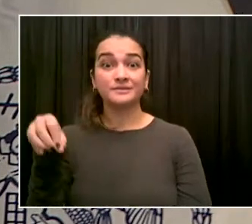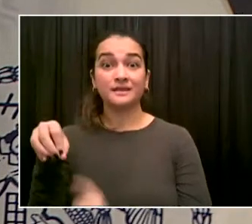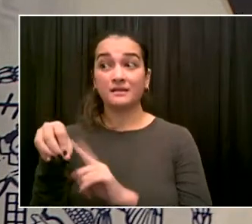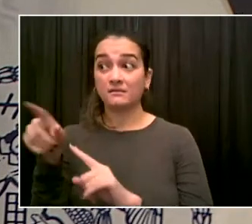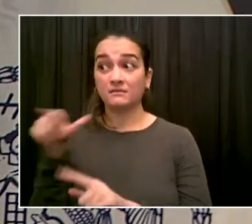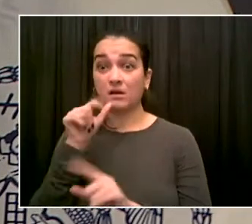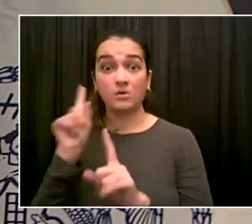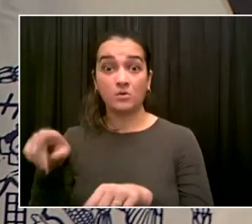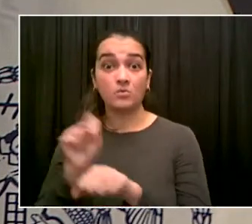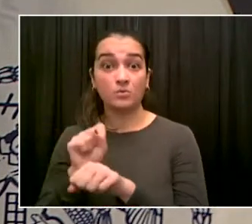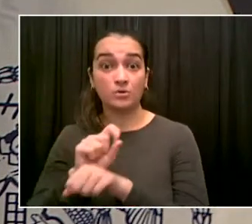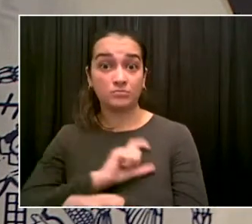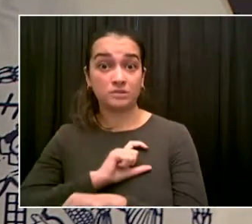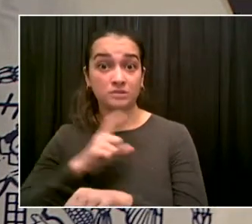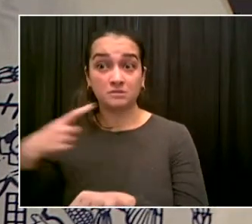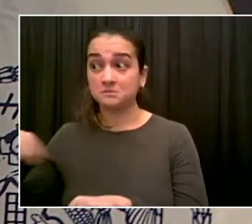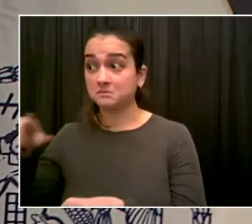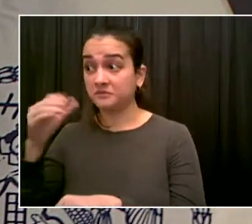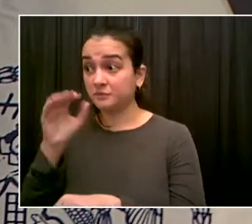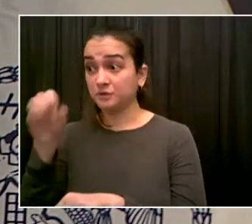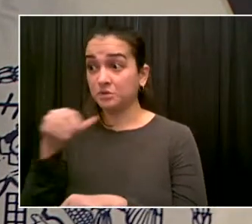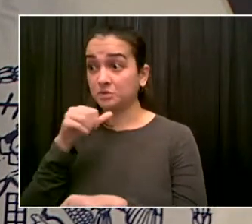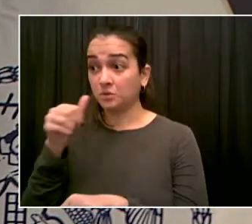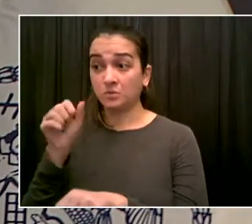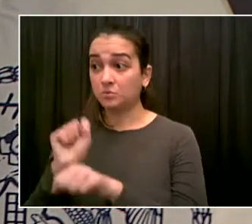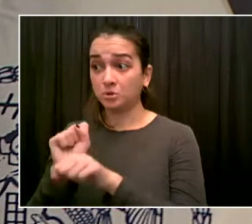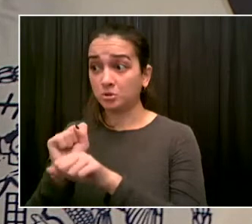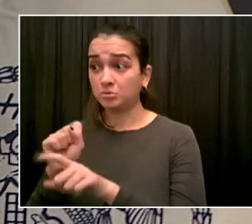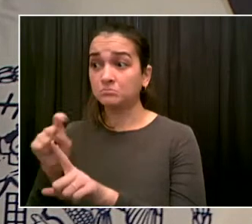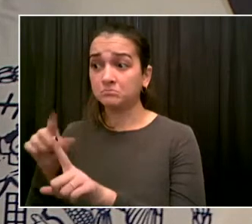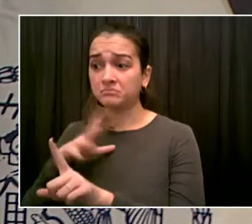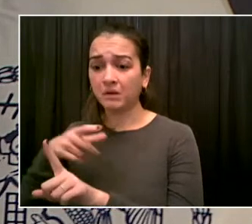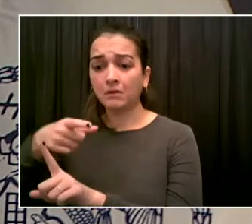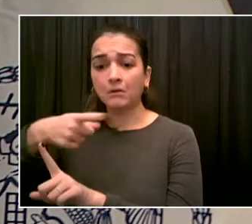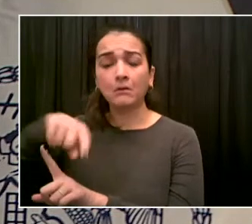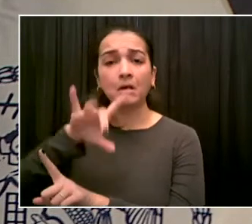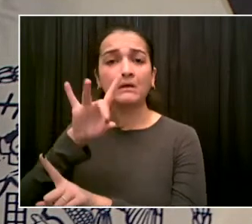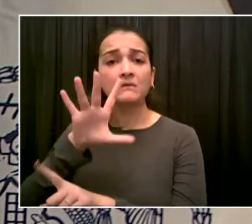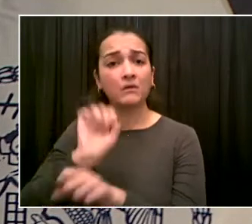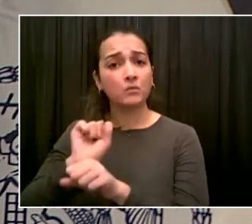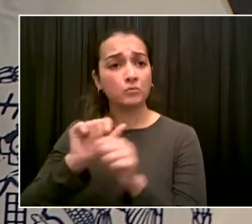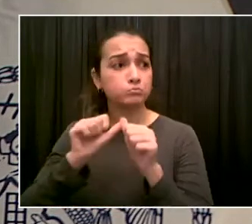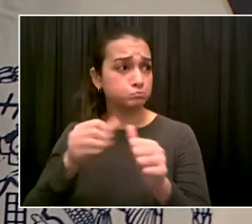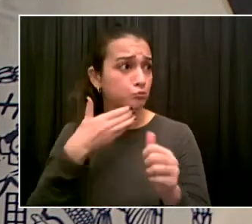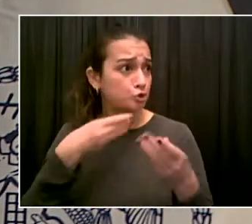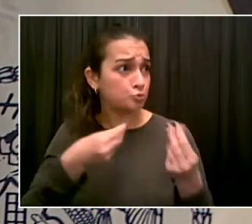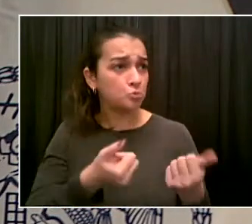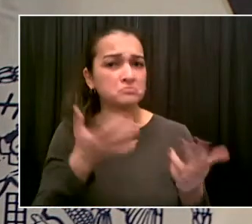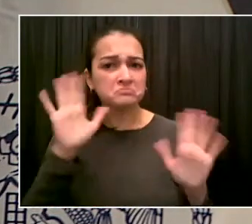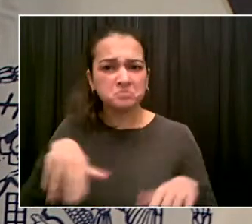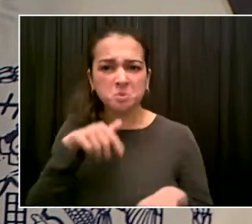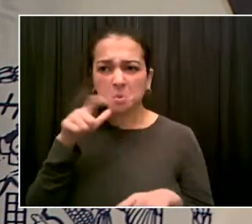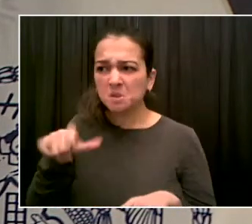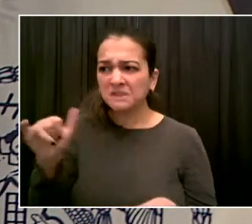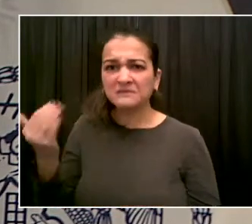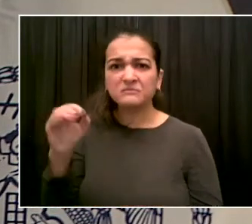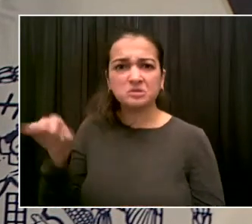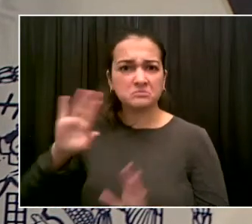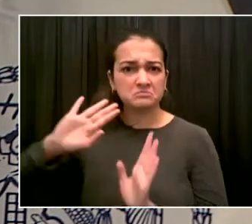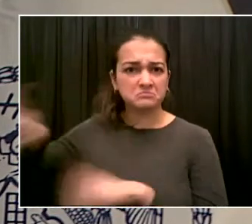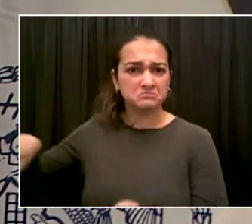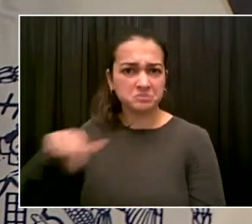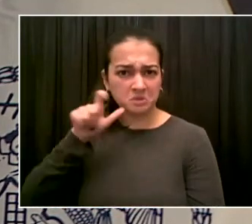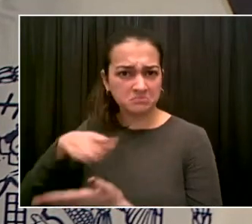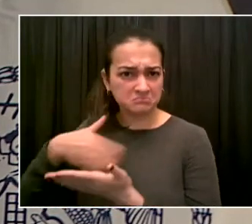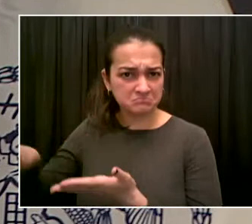Look, Andrew, I want to first of all express my respect for our city workers who have done extraordinary things over the last 2 years